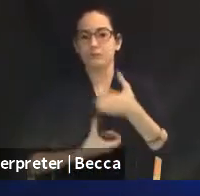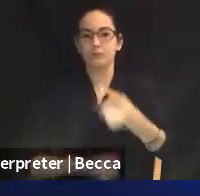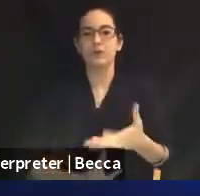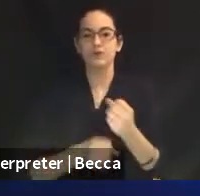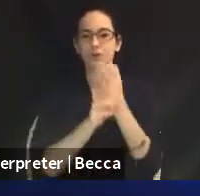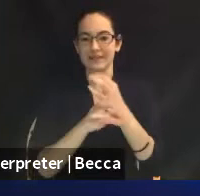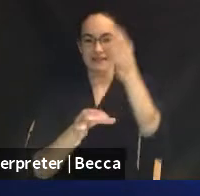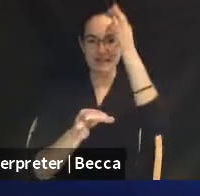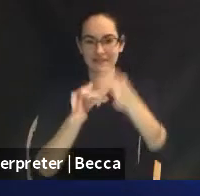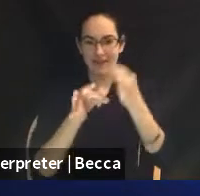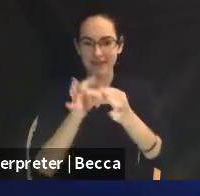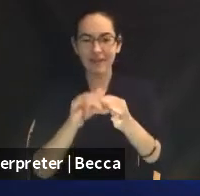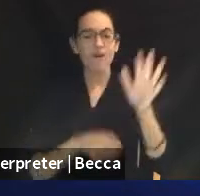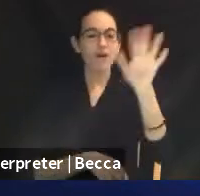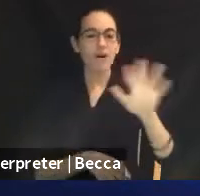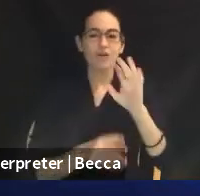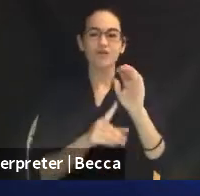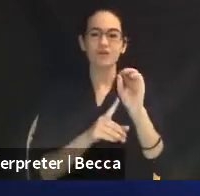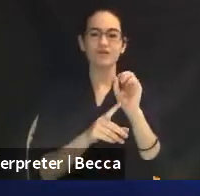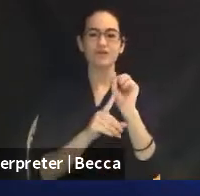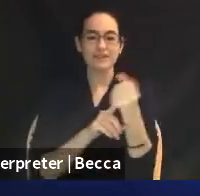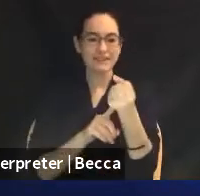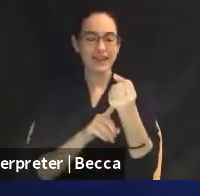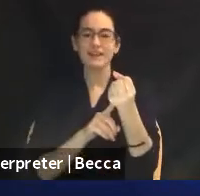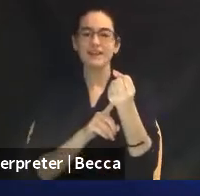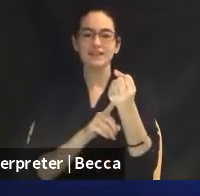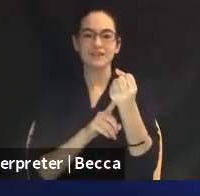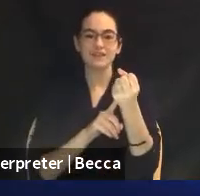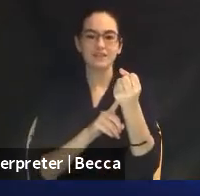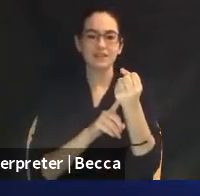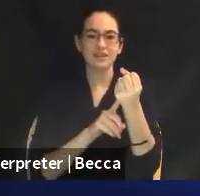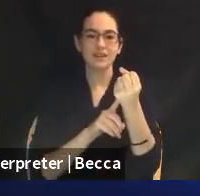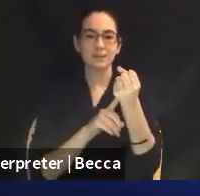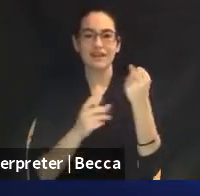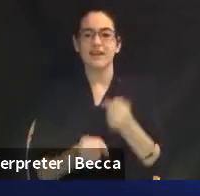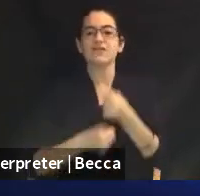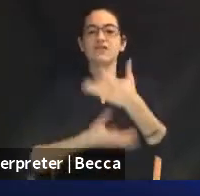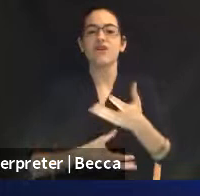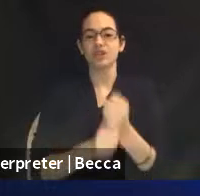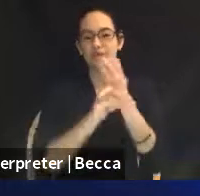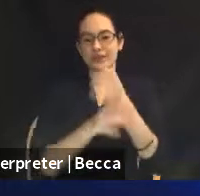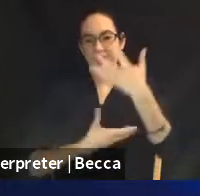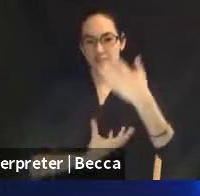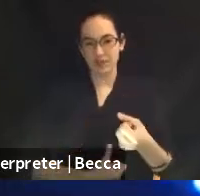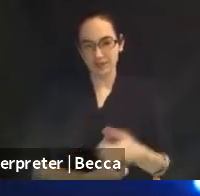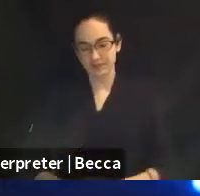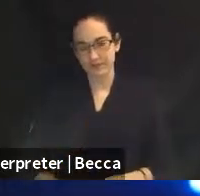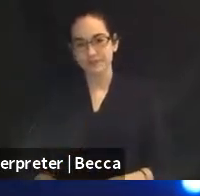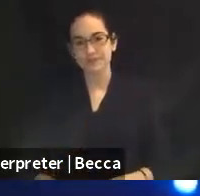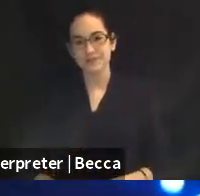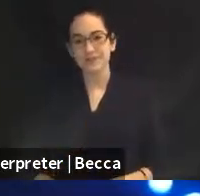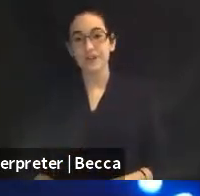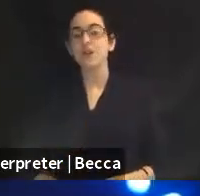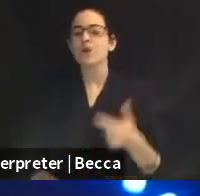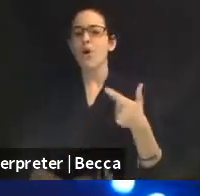And across society, but especially among the young, it has produced a crisis of trust. So instead of just telling you about